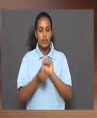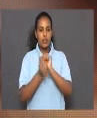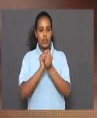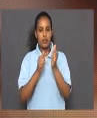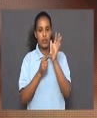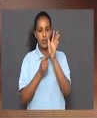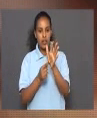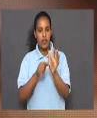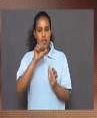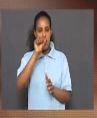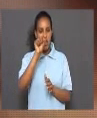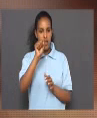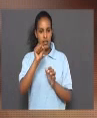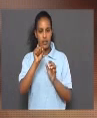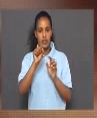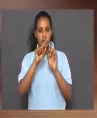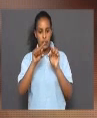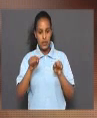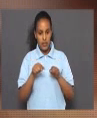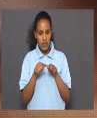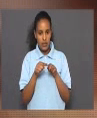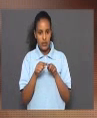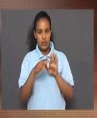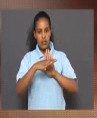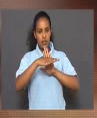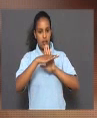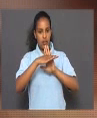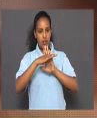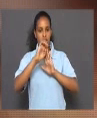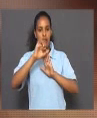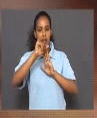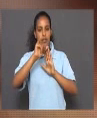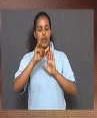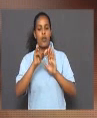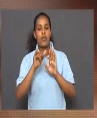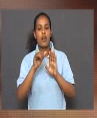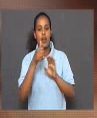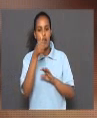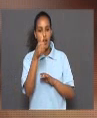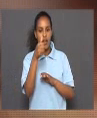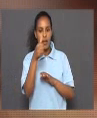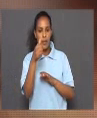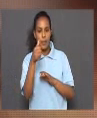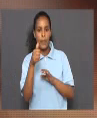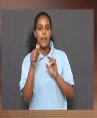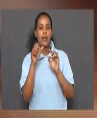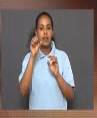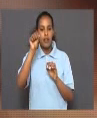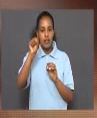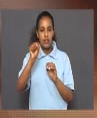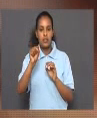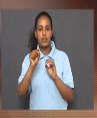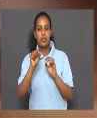this. S subscript A represents the entropy of A. S